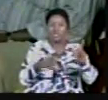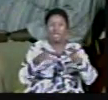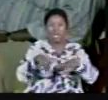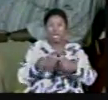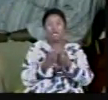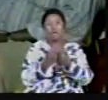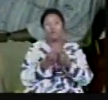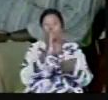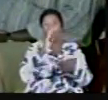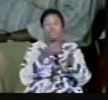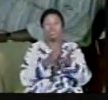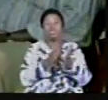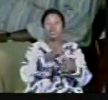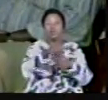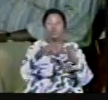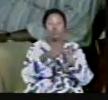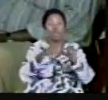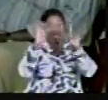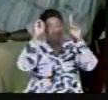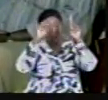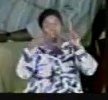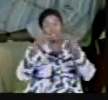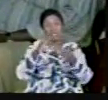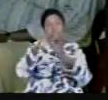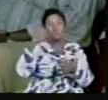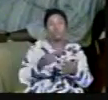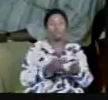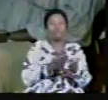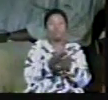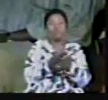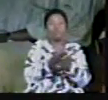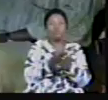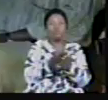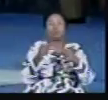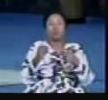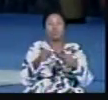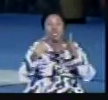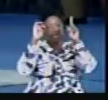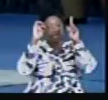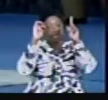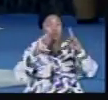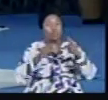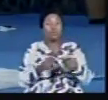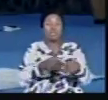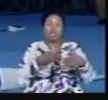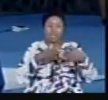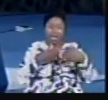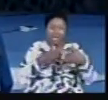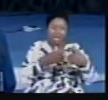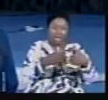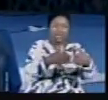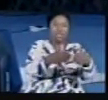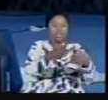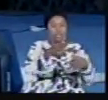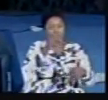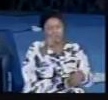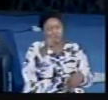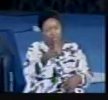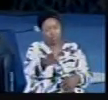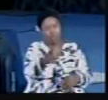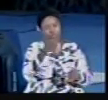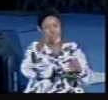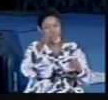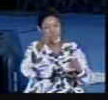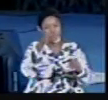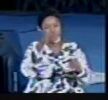he, the Spirit of truth, is come, he will guide you into all